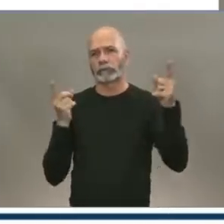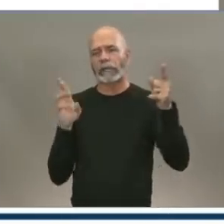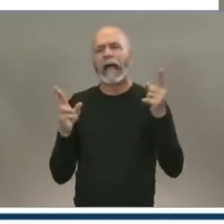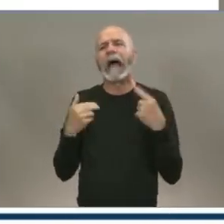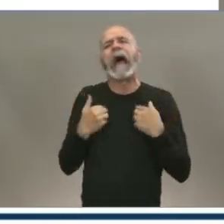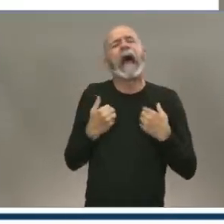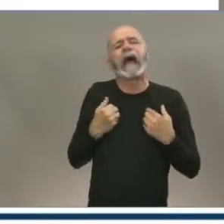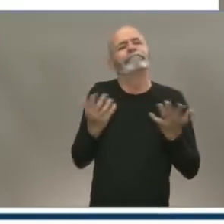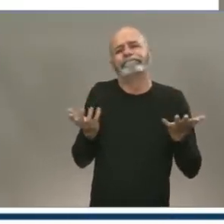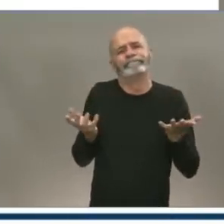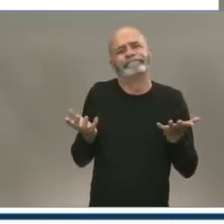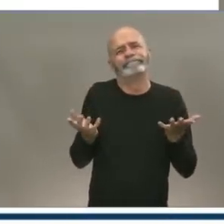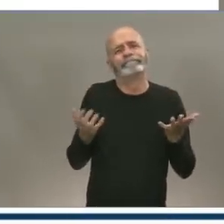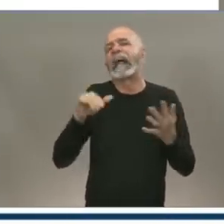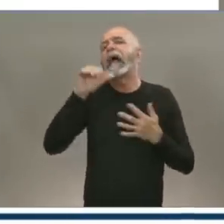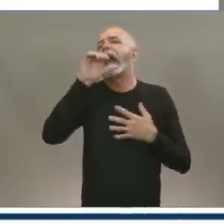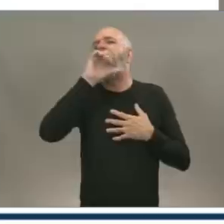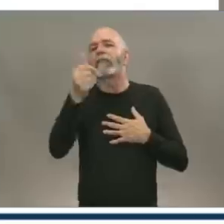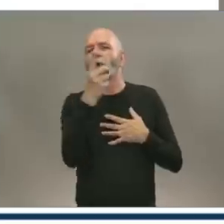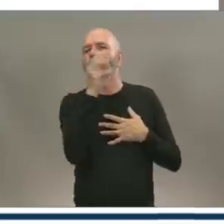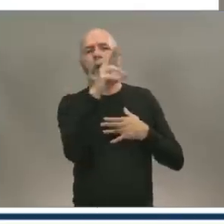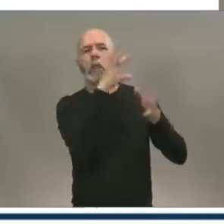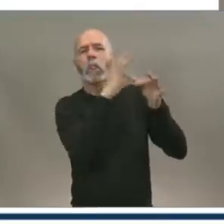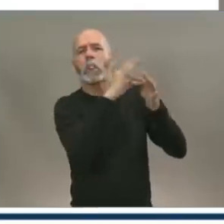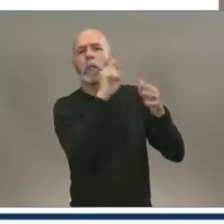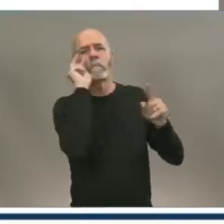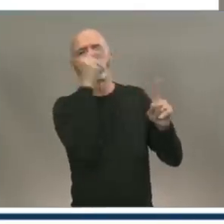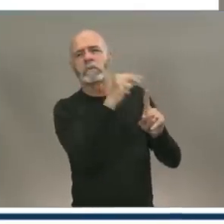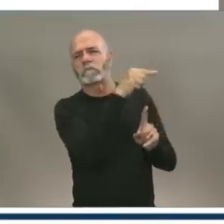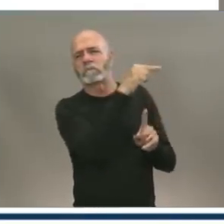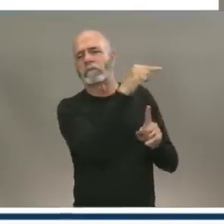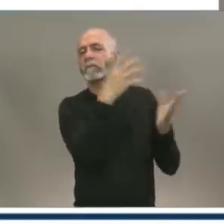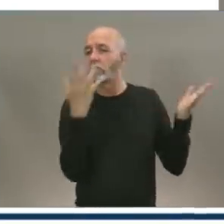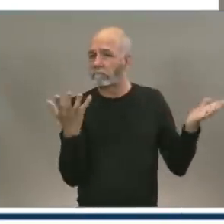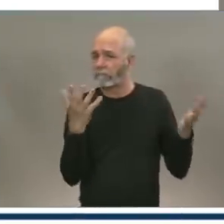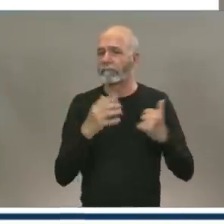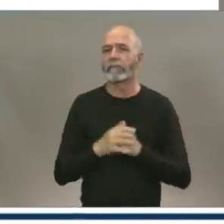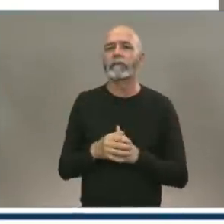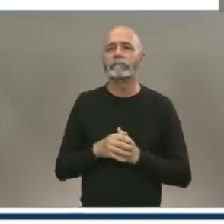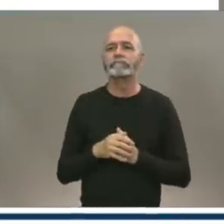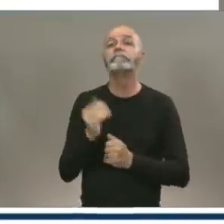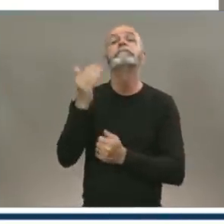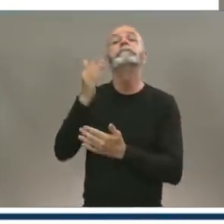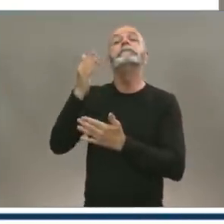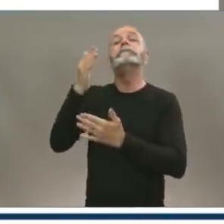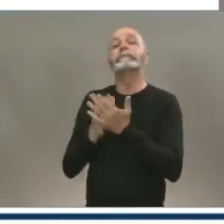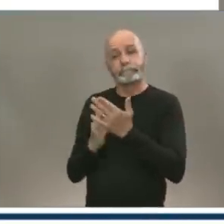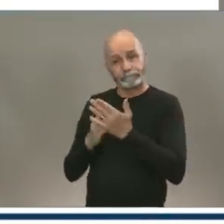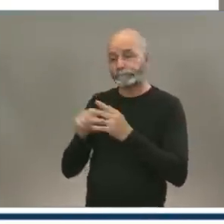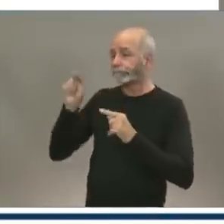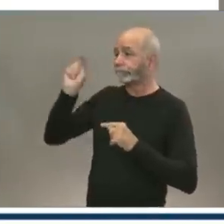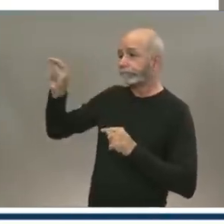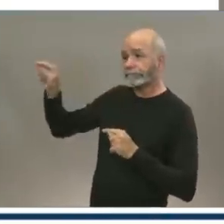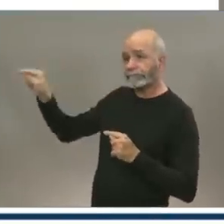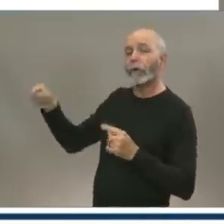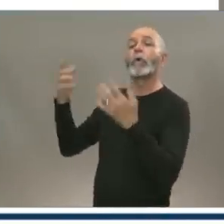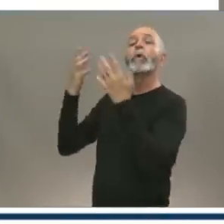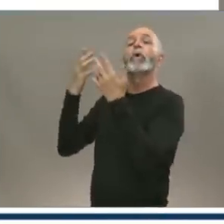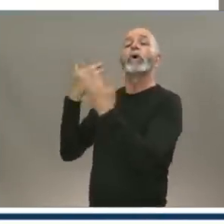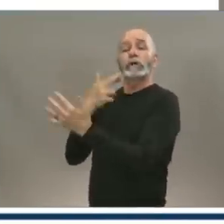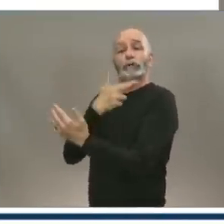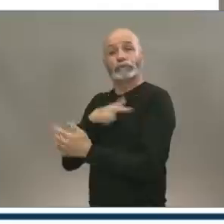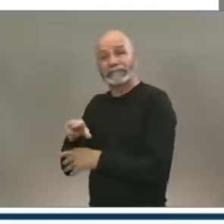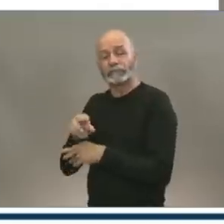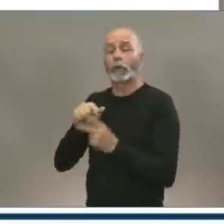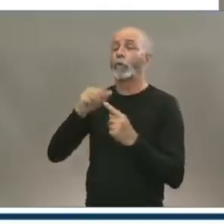Deeks. But certainly, what I do know is that there's a number of faith organizations in western and northern Nova